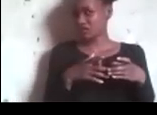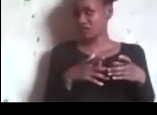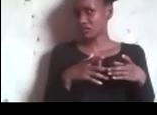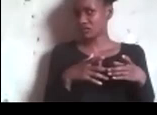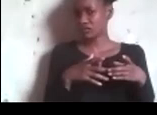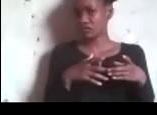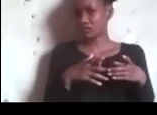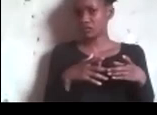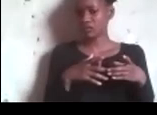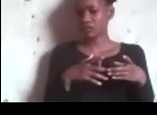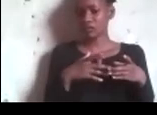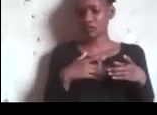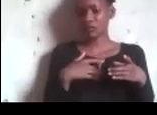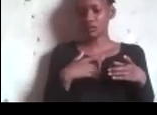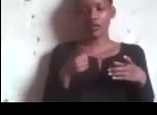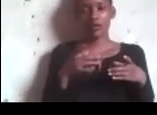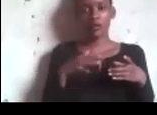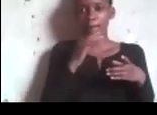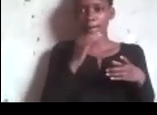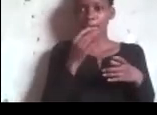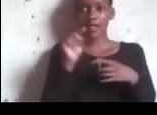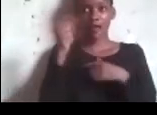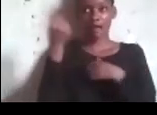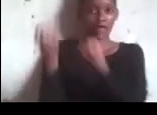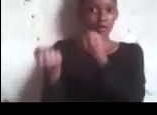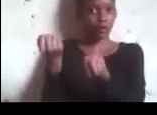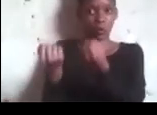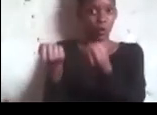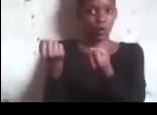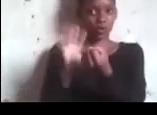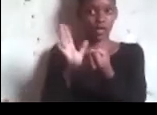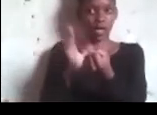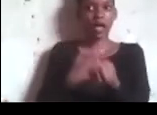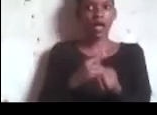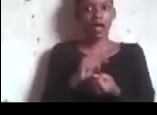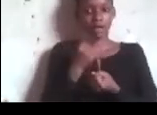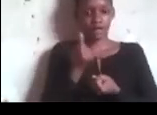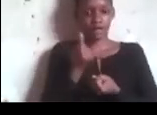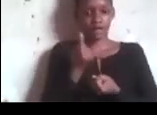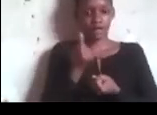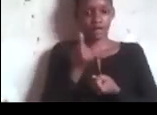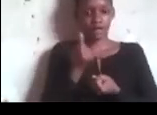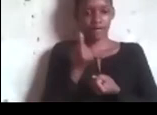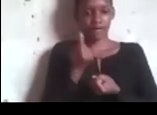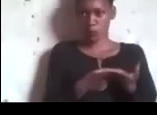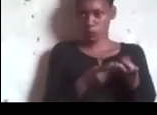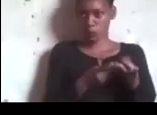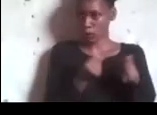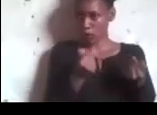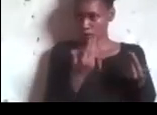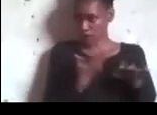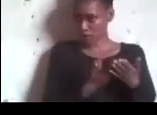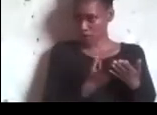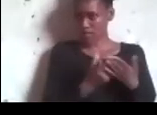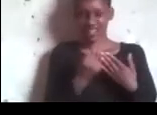not go to court first. They may have to go to mediation. So after, if they are not satisfied at the